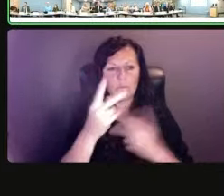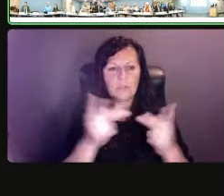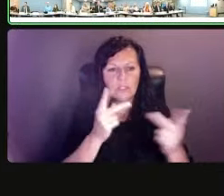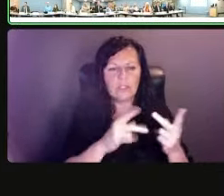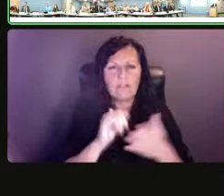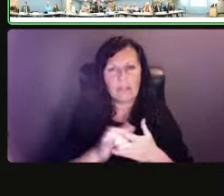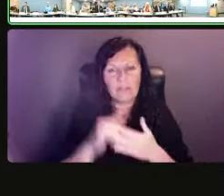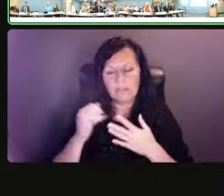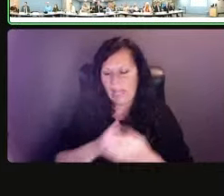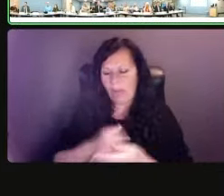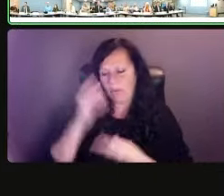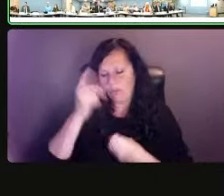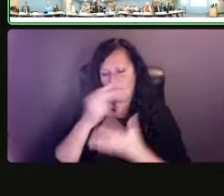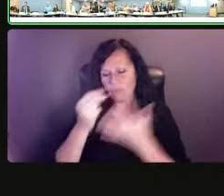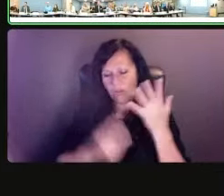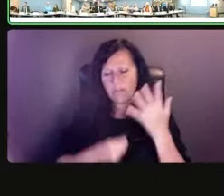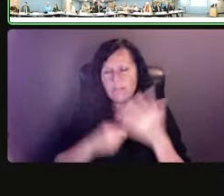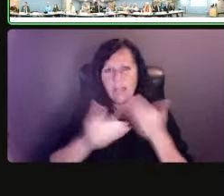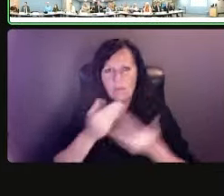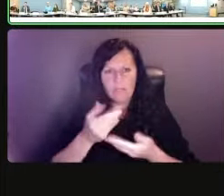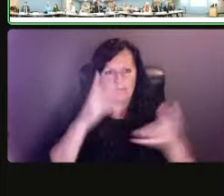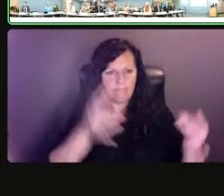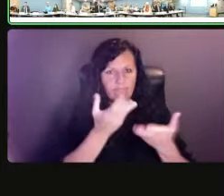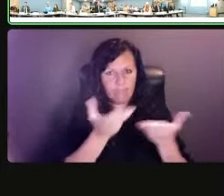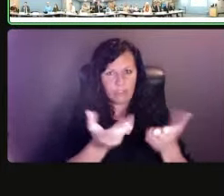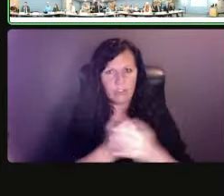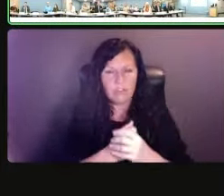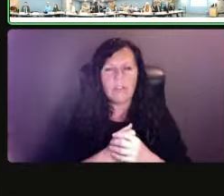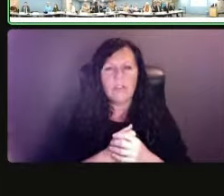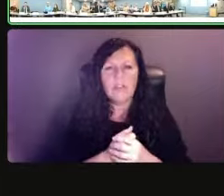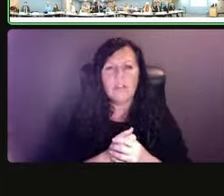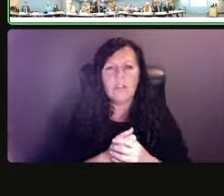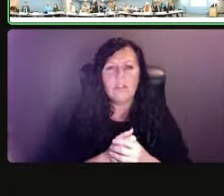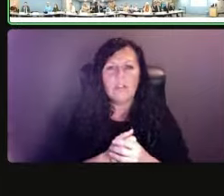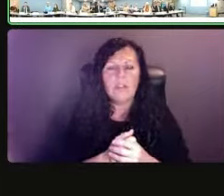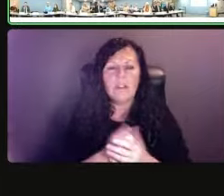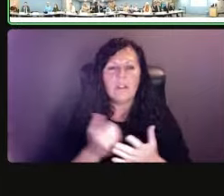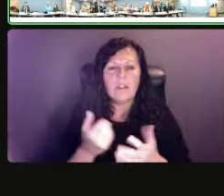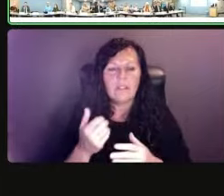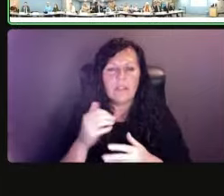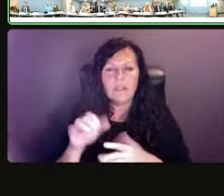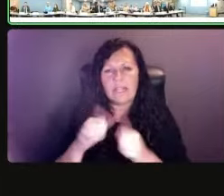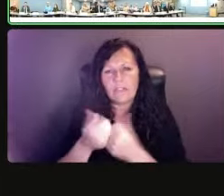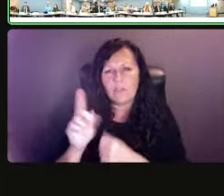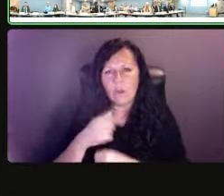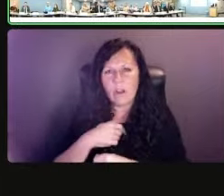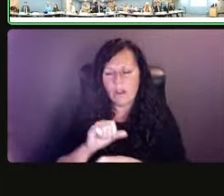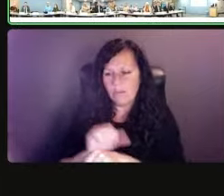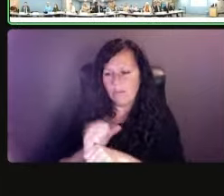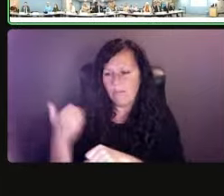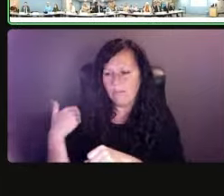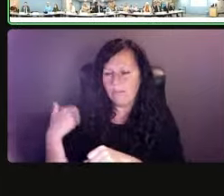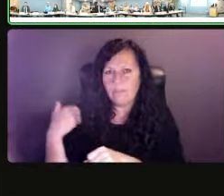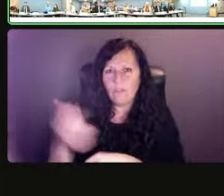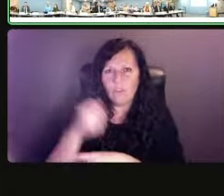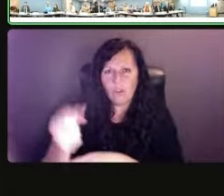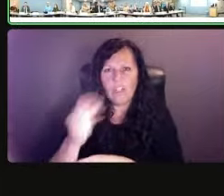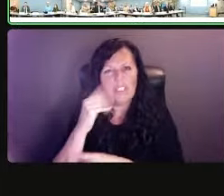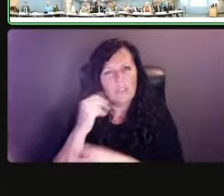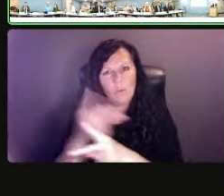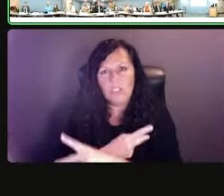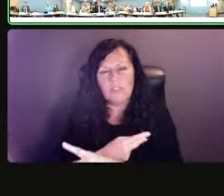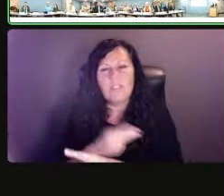through. And unfortunately, I have an experience from an agency that I came from, that went through much worse than this, municipal